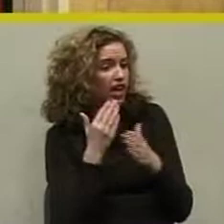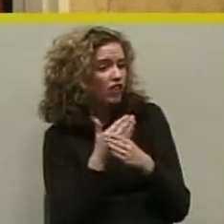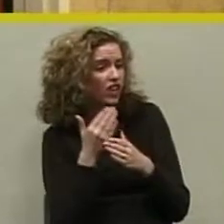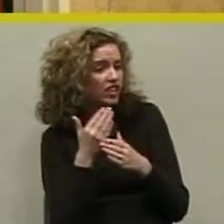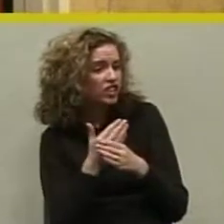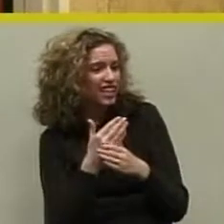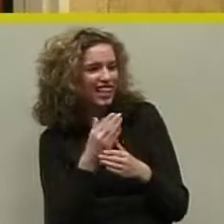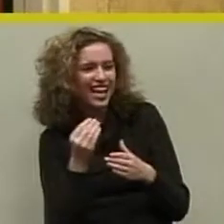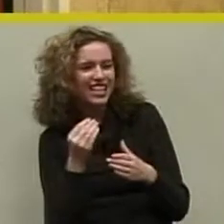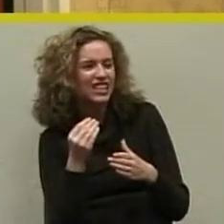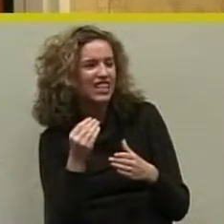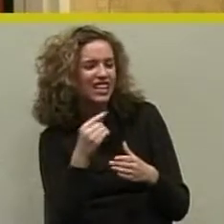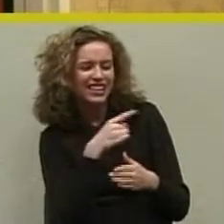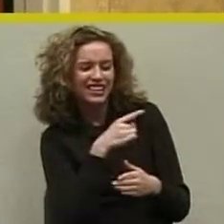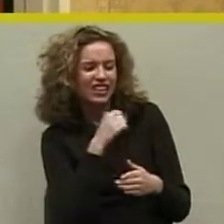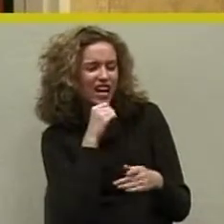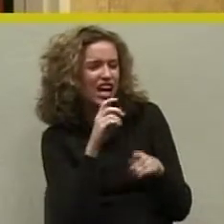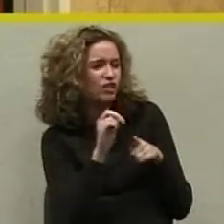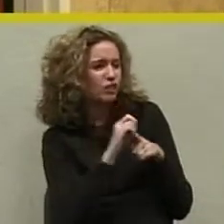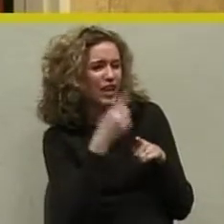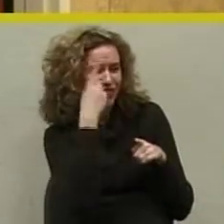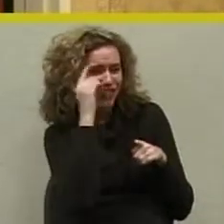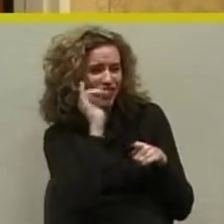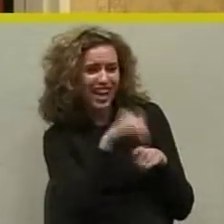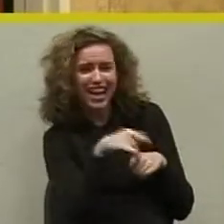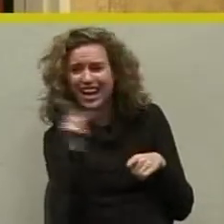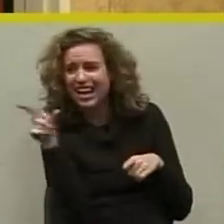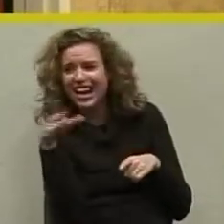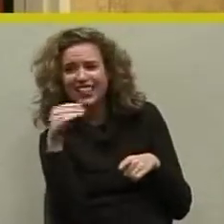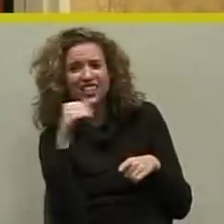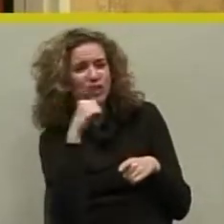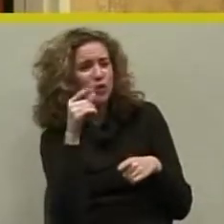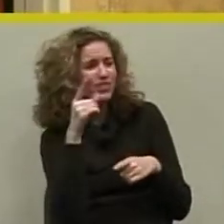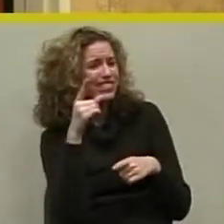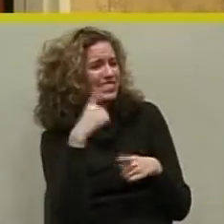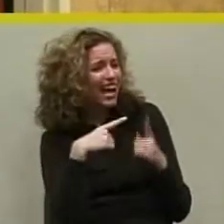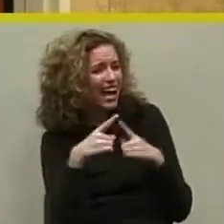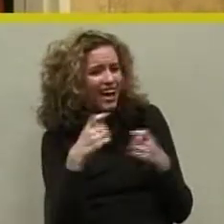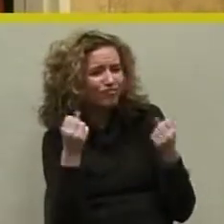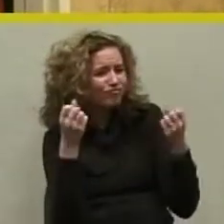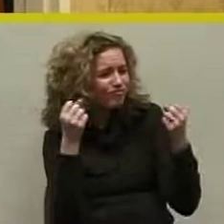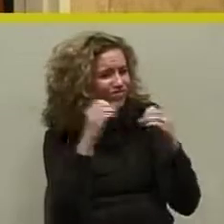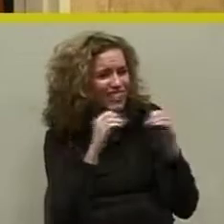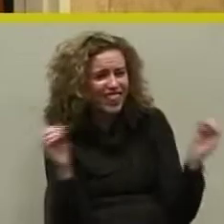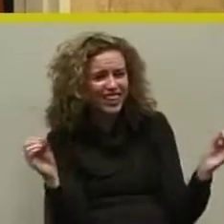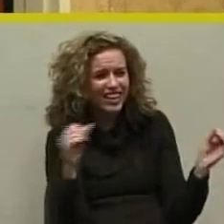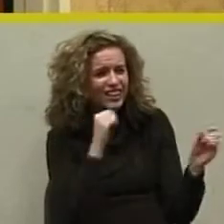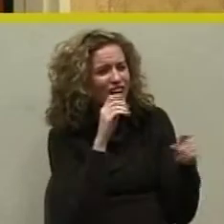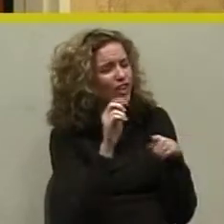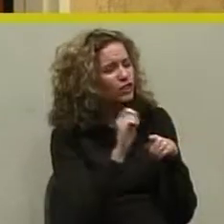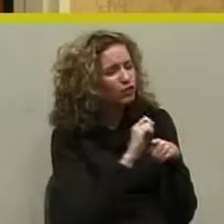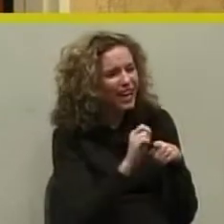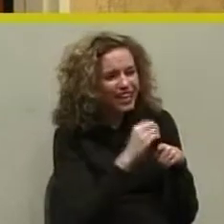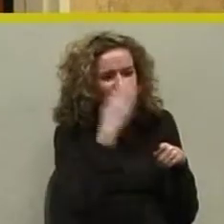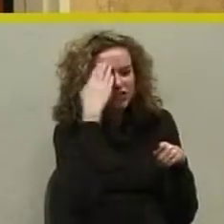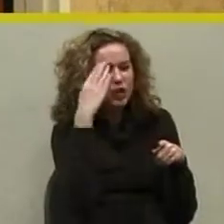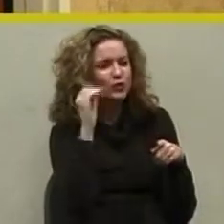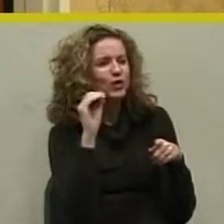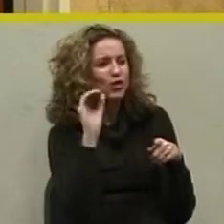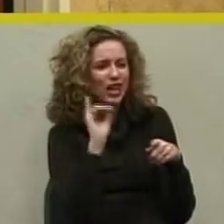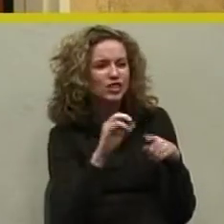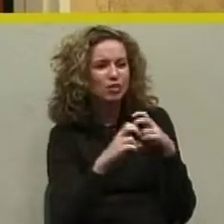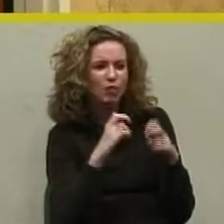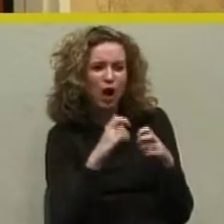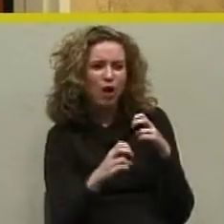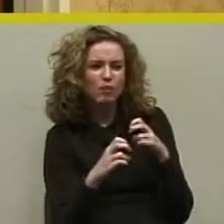like, we're not trained for that. They don't sign, they can't communicate with the kids. Right. Certainly becomes an extended problem for teachers who are